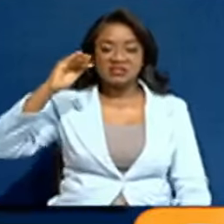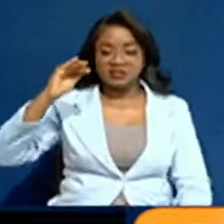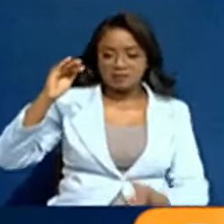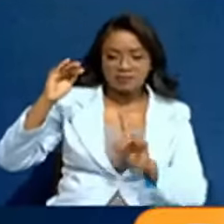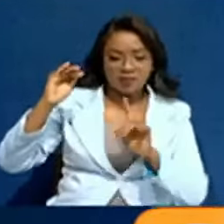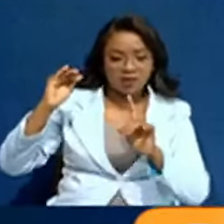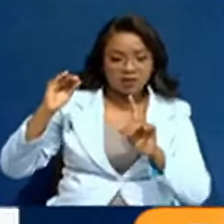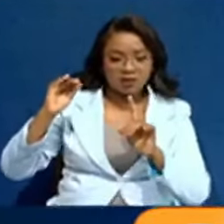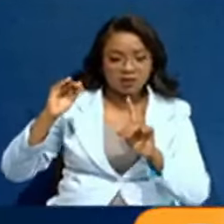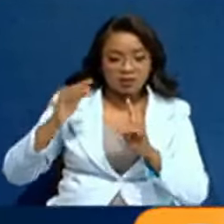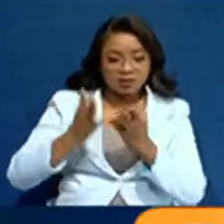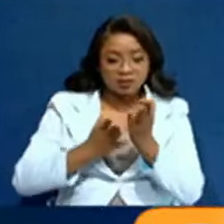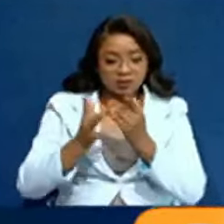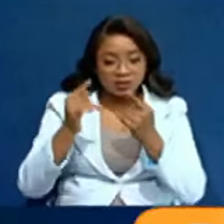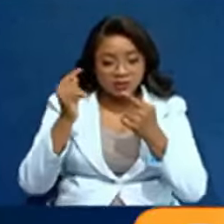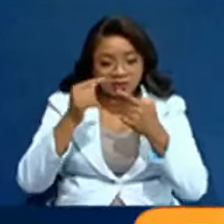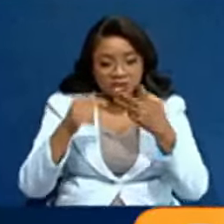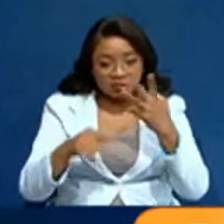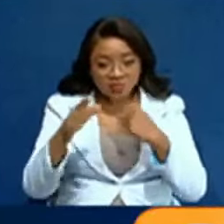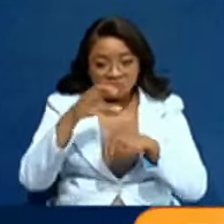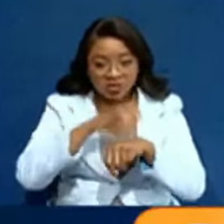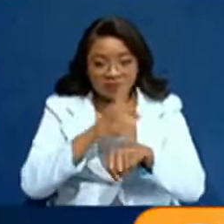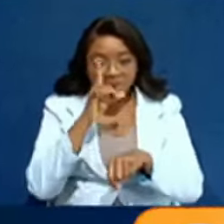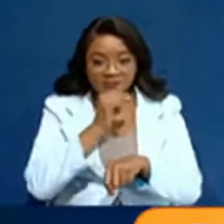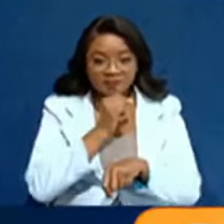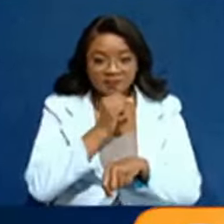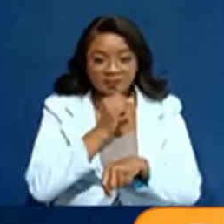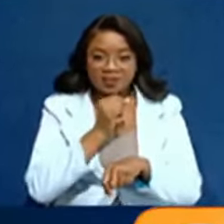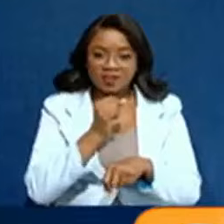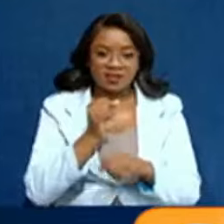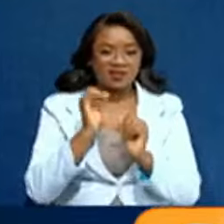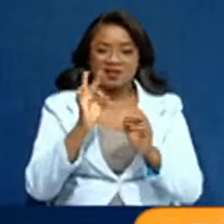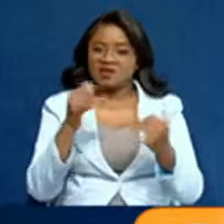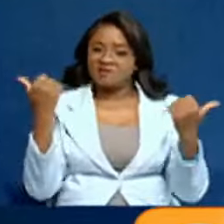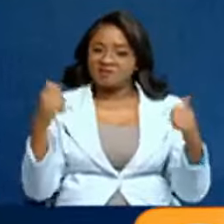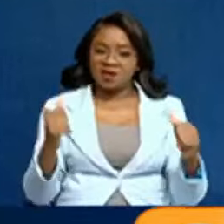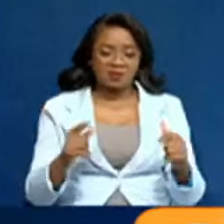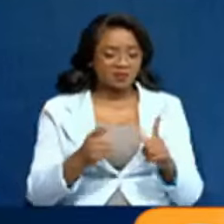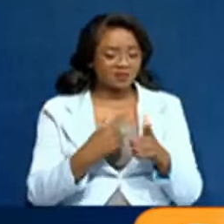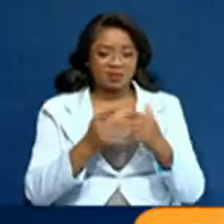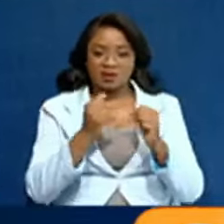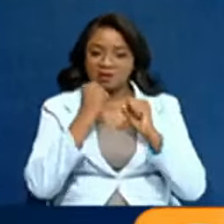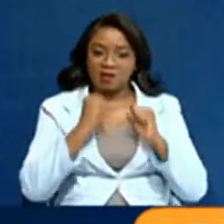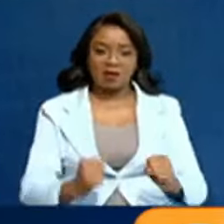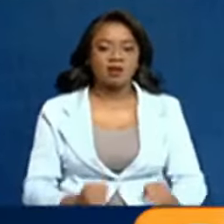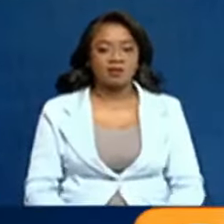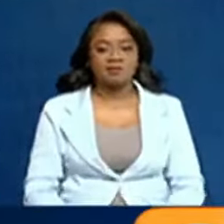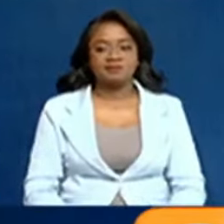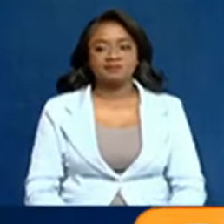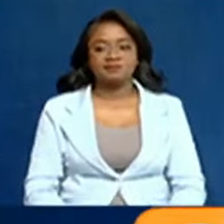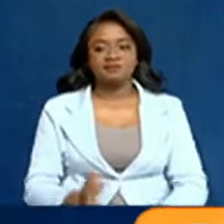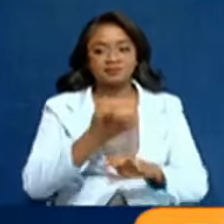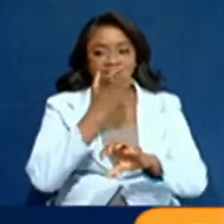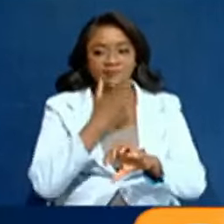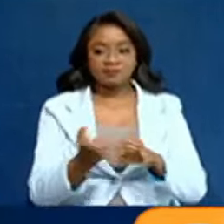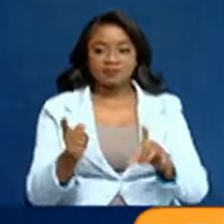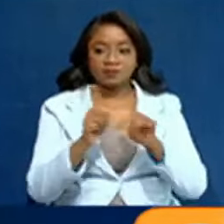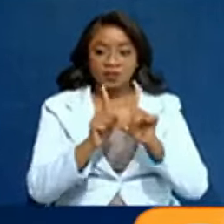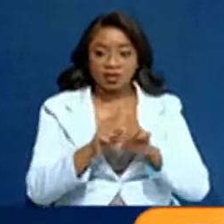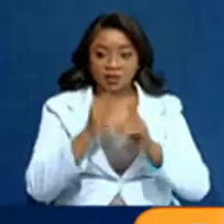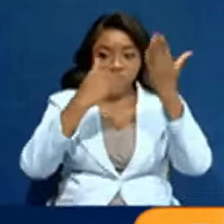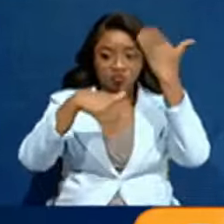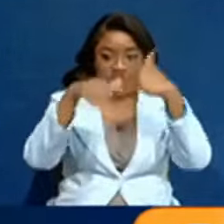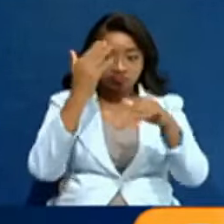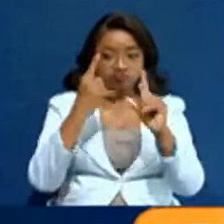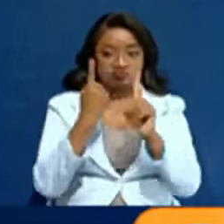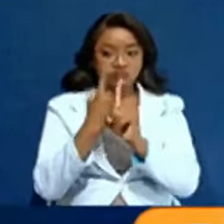Yeah, and that's something that we look on our end as urban planners and also professionals in the built